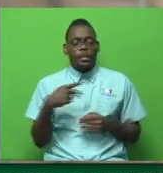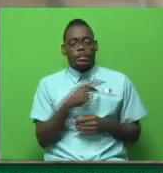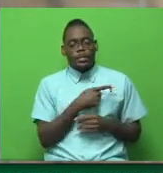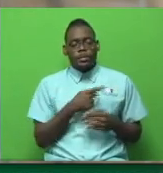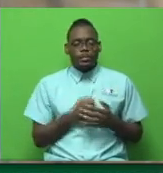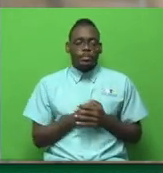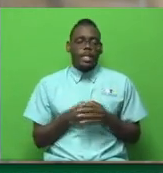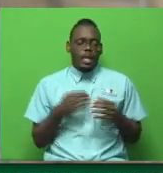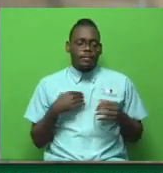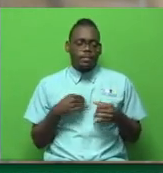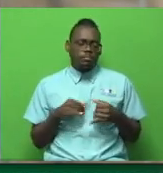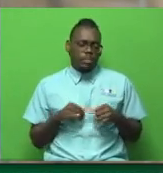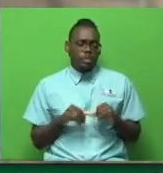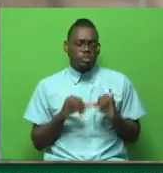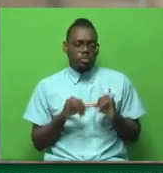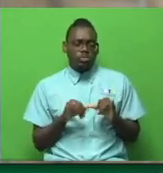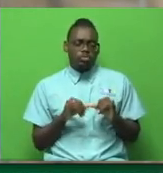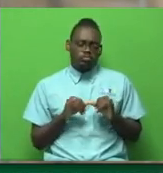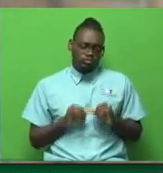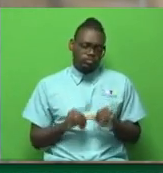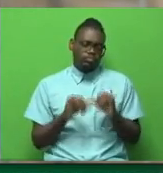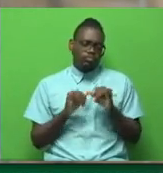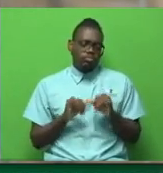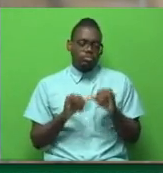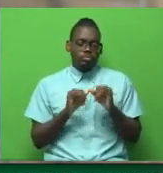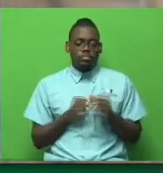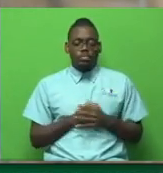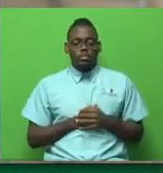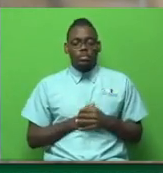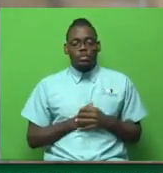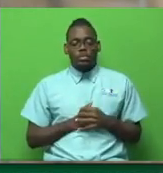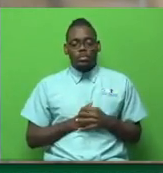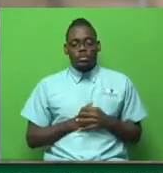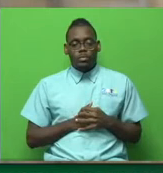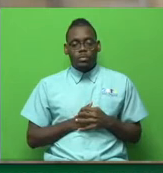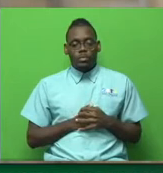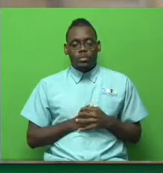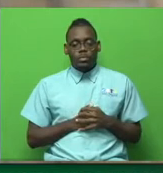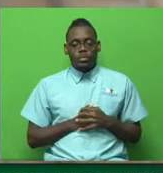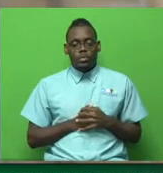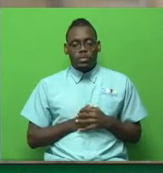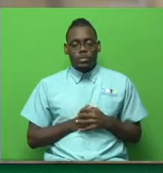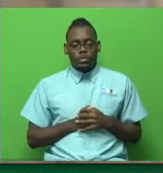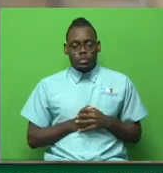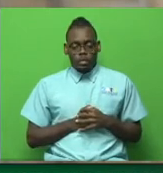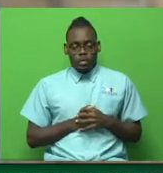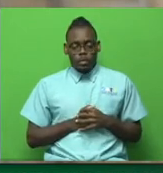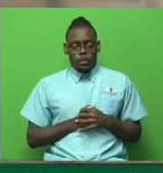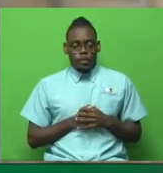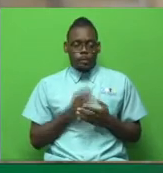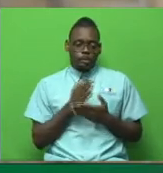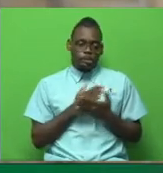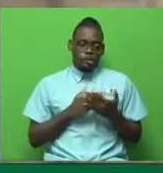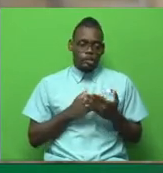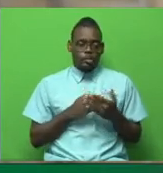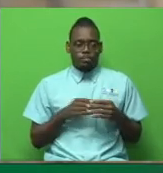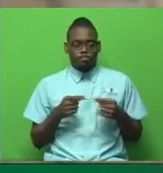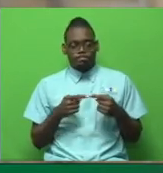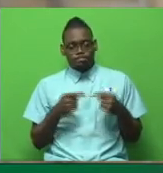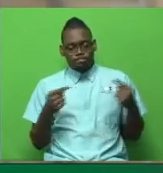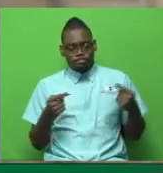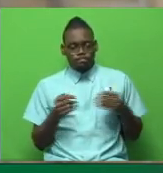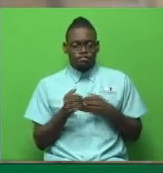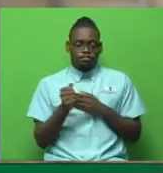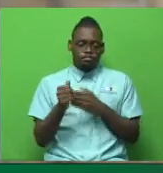now to deal with some of the some of the comments made by the opposition leader today and the opposition leader promptly